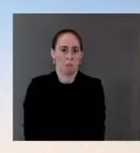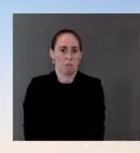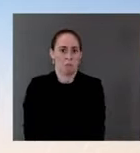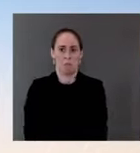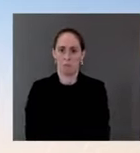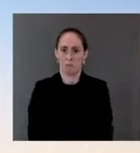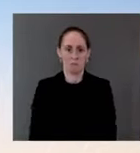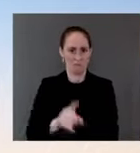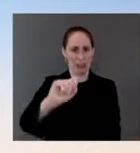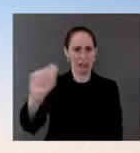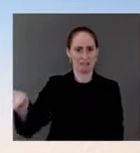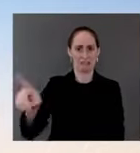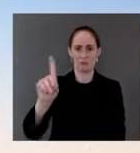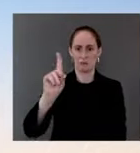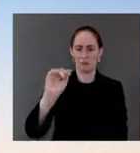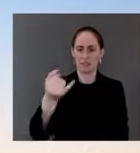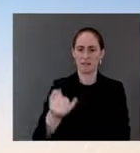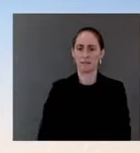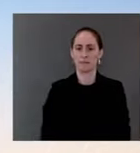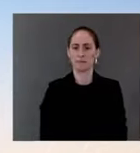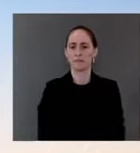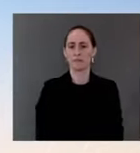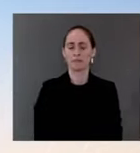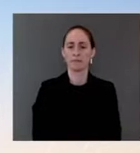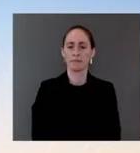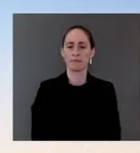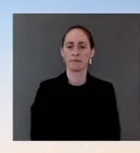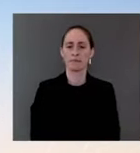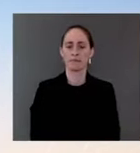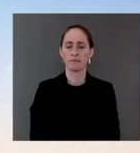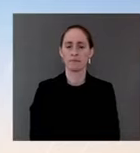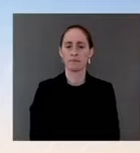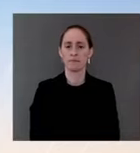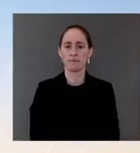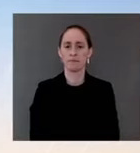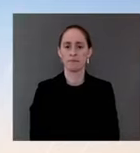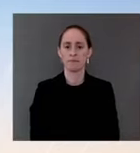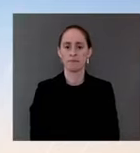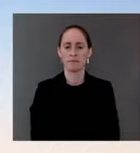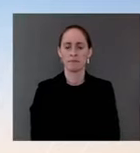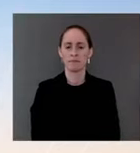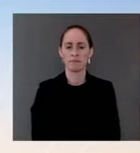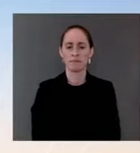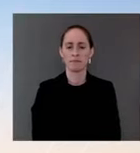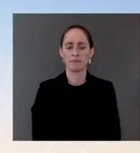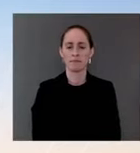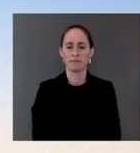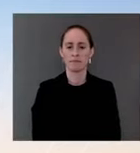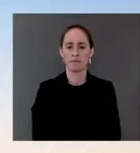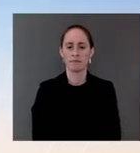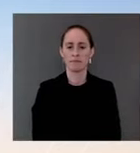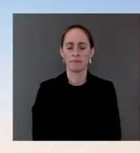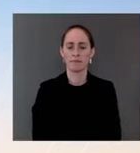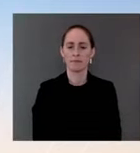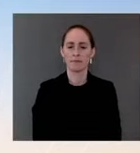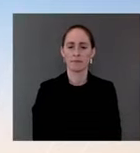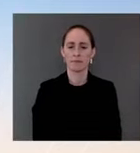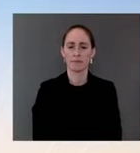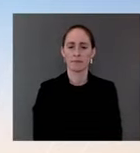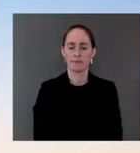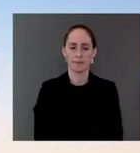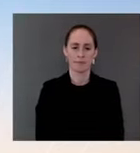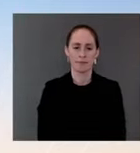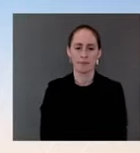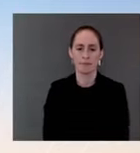about what the doctors told him, especially because it's been about 2 weeks since Dr. Fauci said it would be 2 weeks until we had